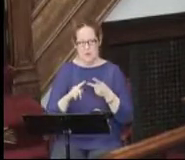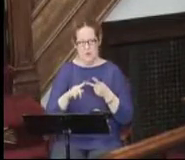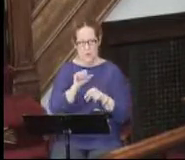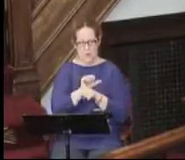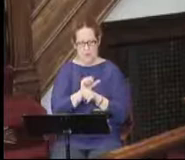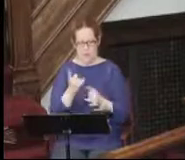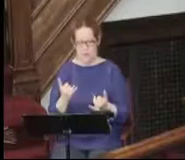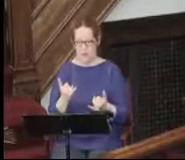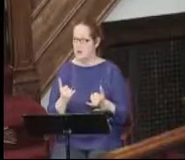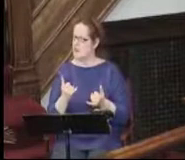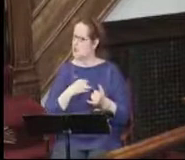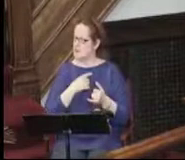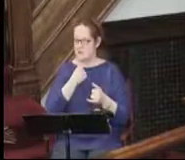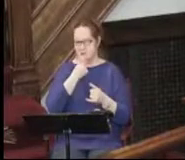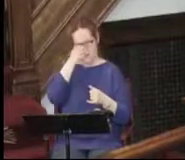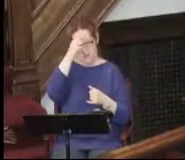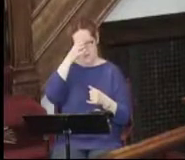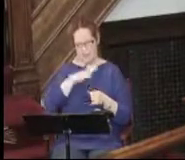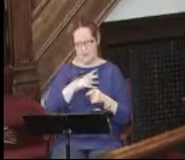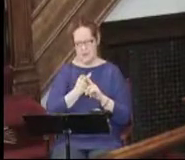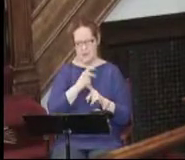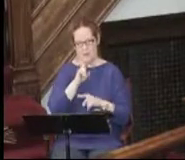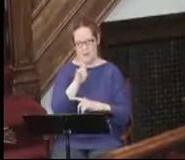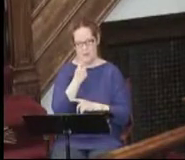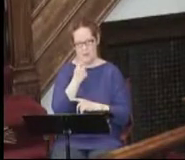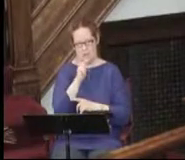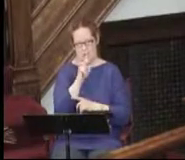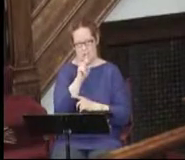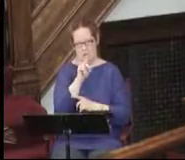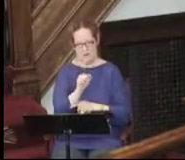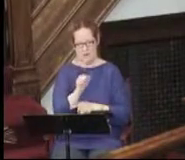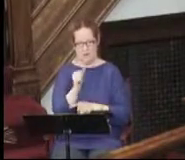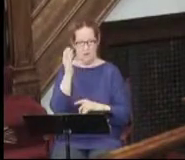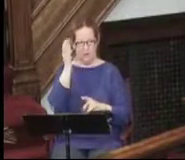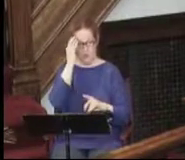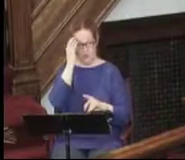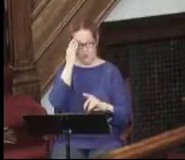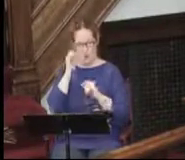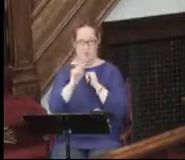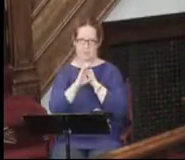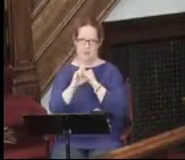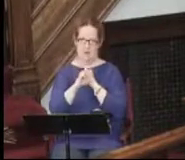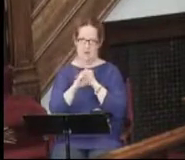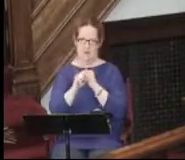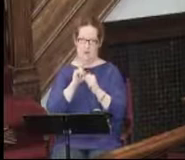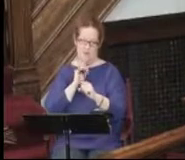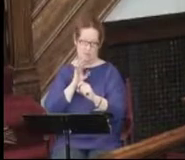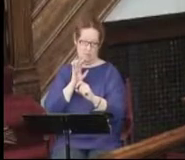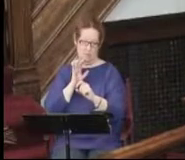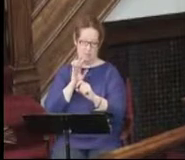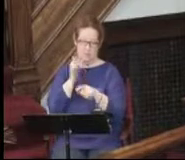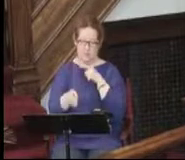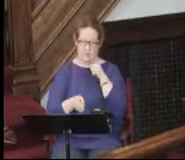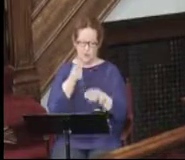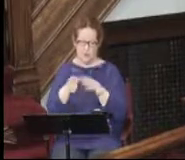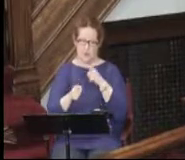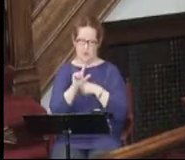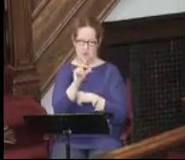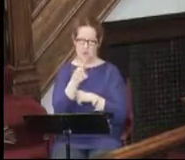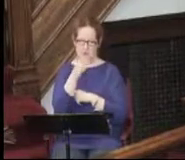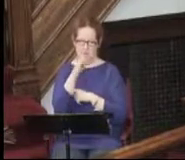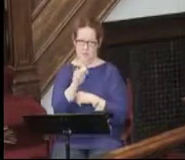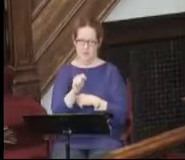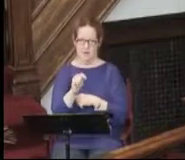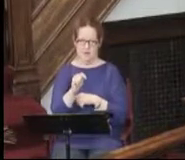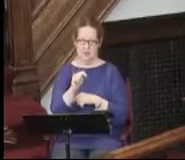on is the case of a gay man from Uganda. And as you may know, the media have been very active in persecuting the LGBT community in